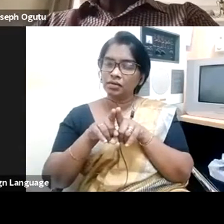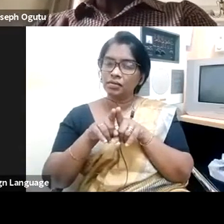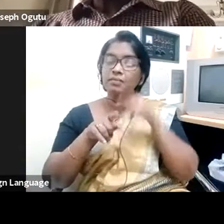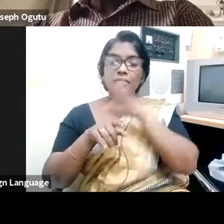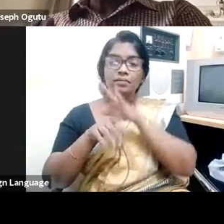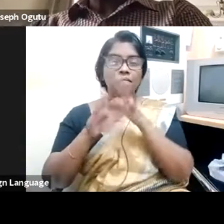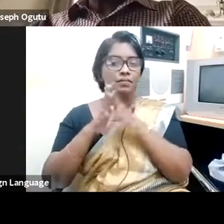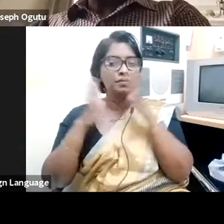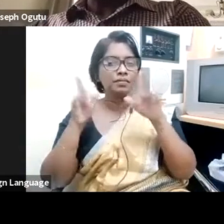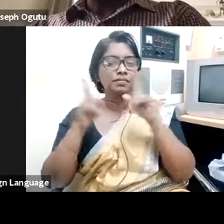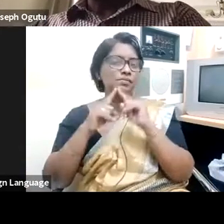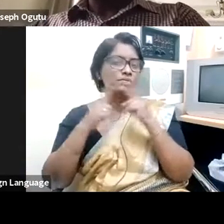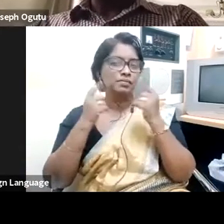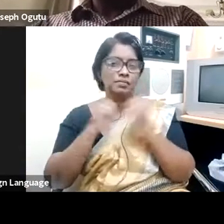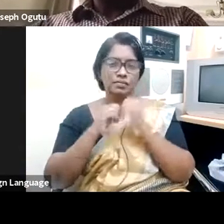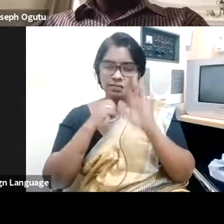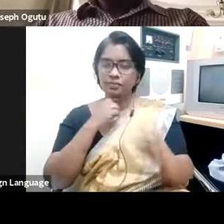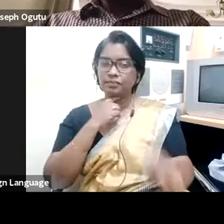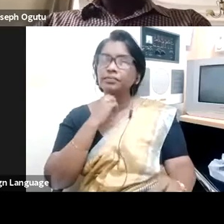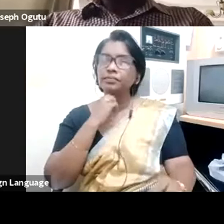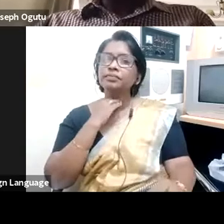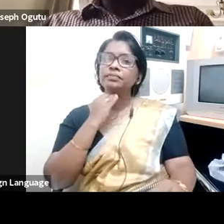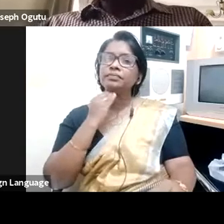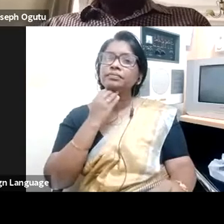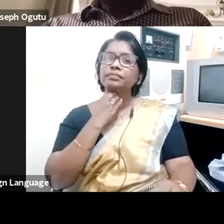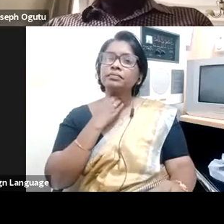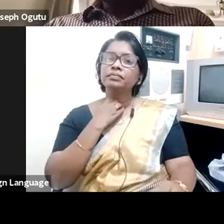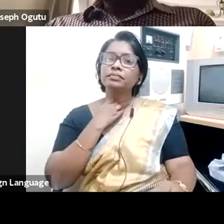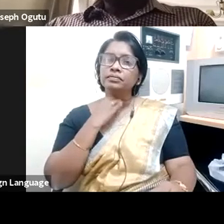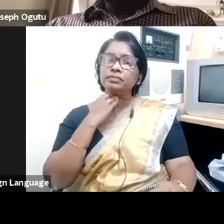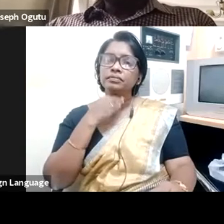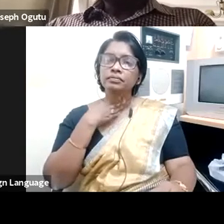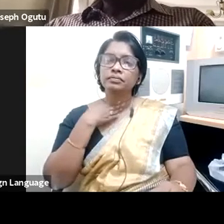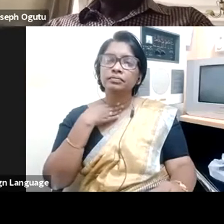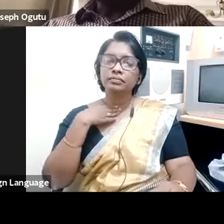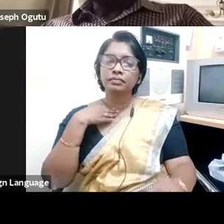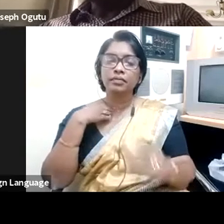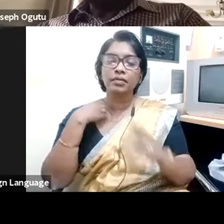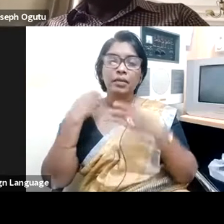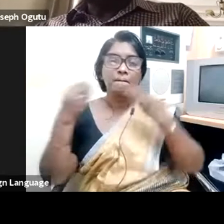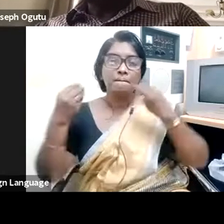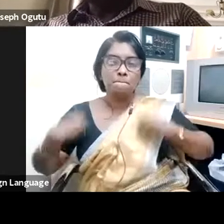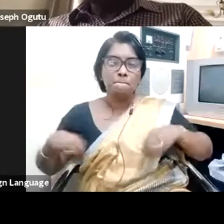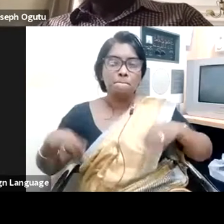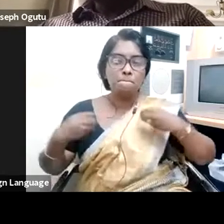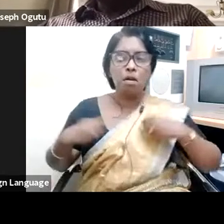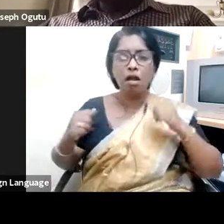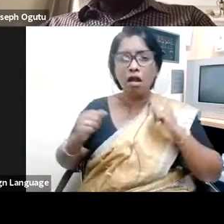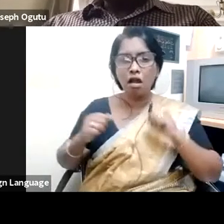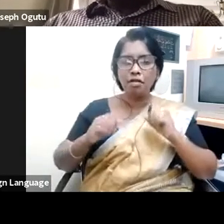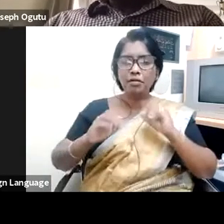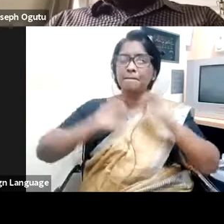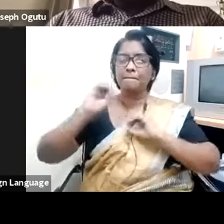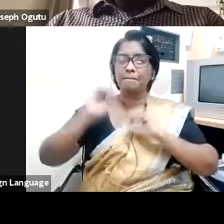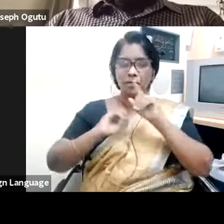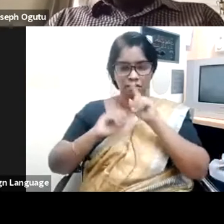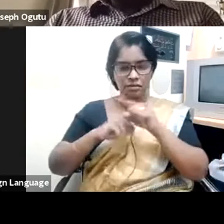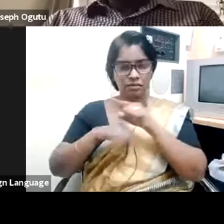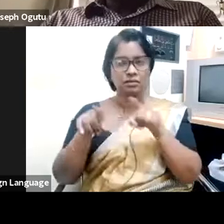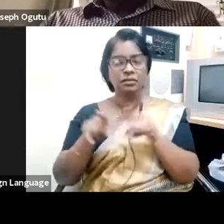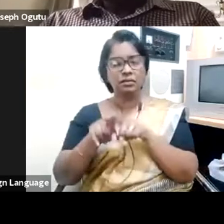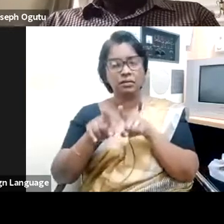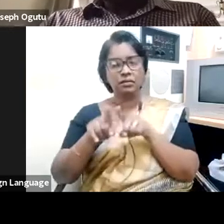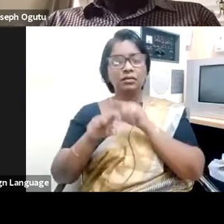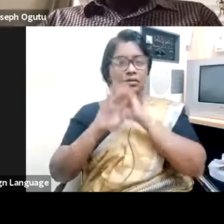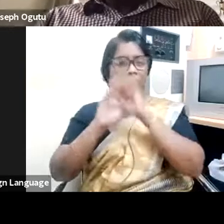loss ratio, what they call the loss ratio, was unsustainable for that insurance company. Yeah, and